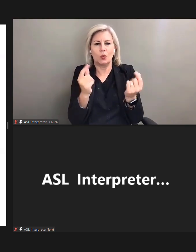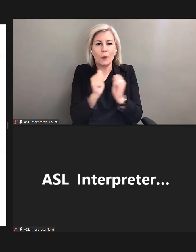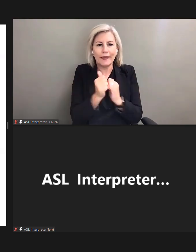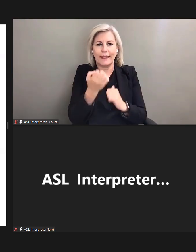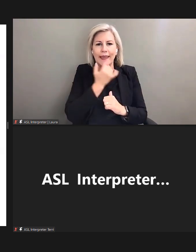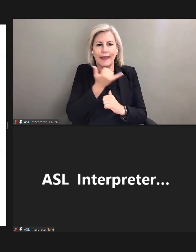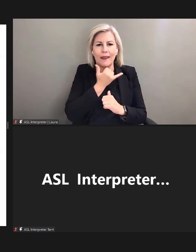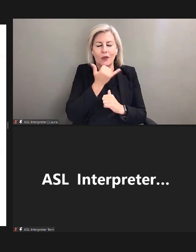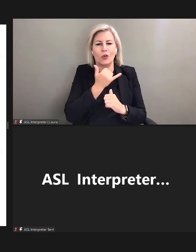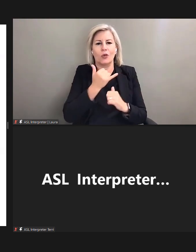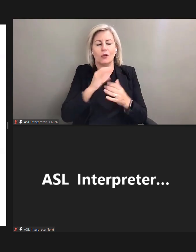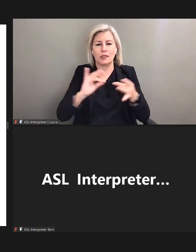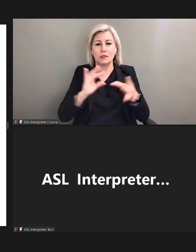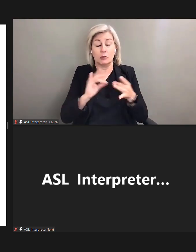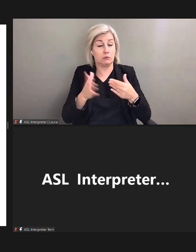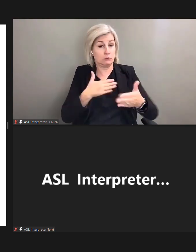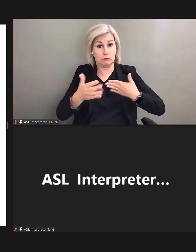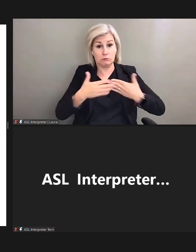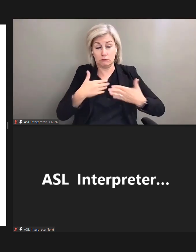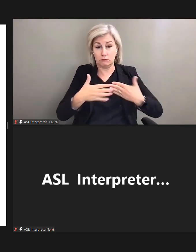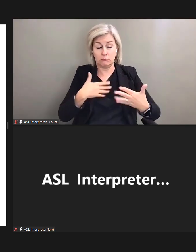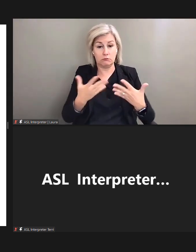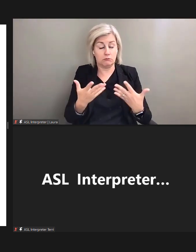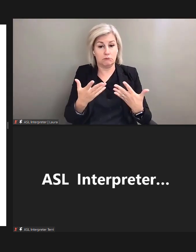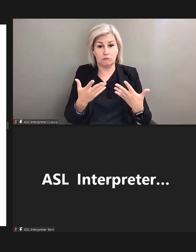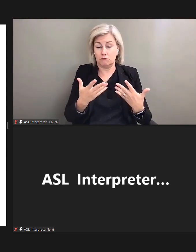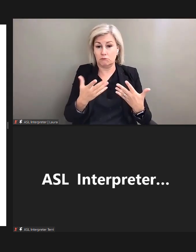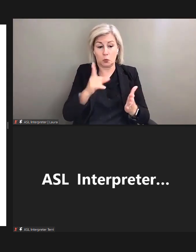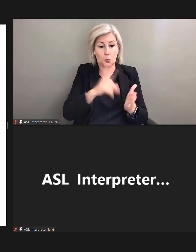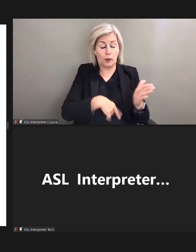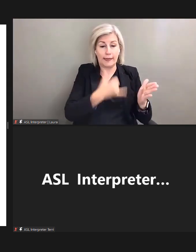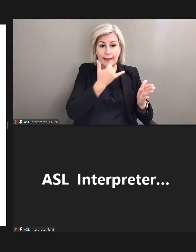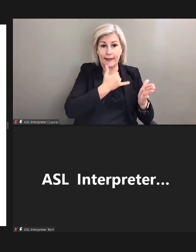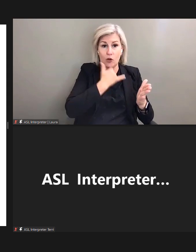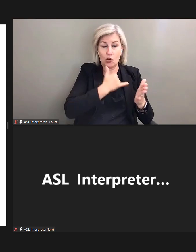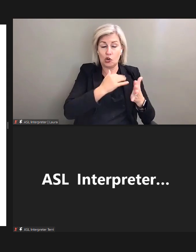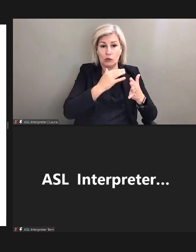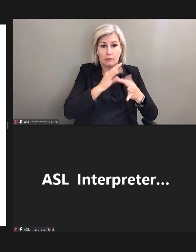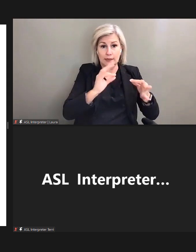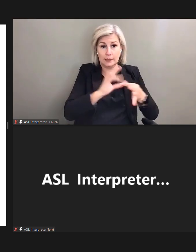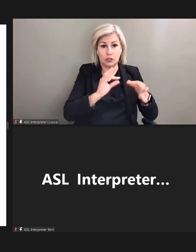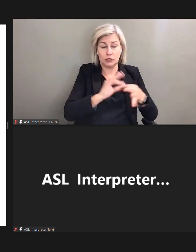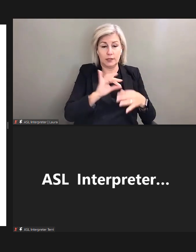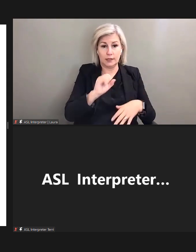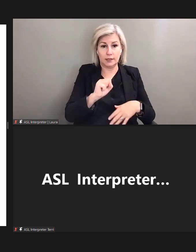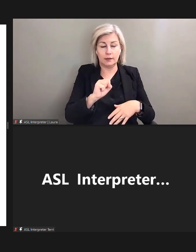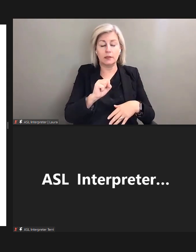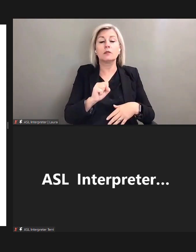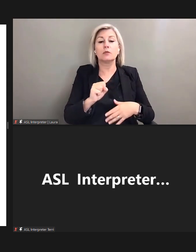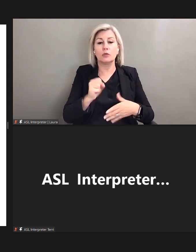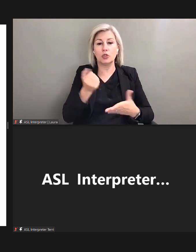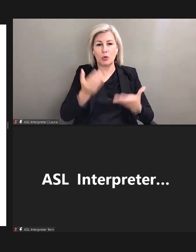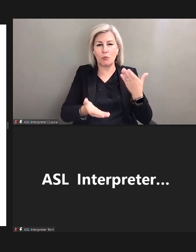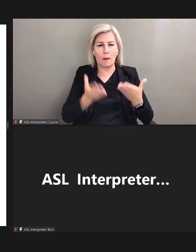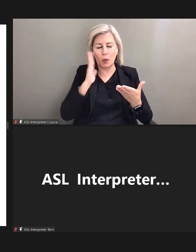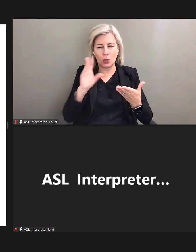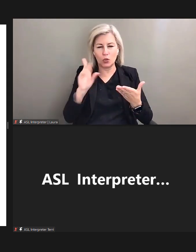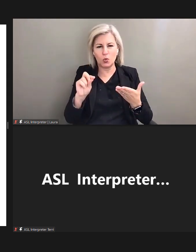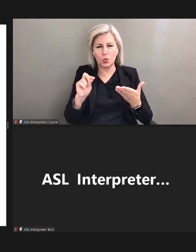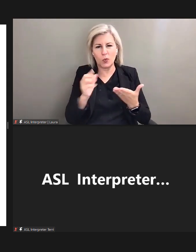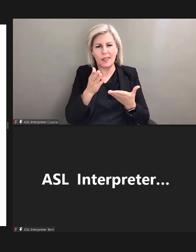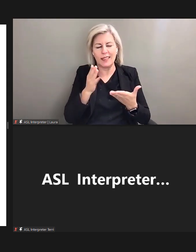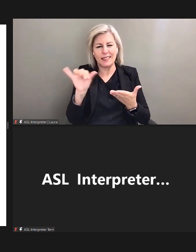messages, because regardless of what the error message is, you're probably going to do the same